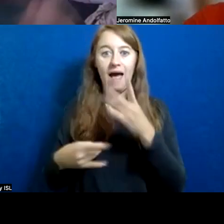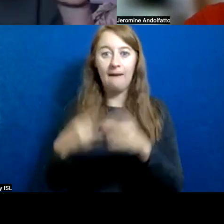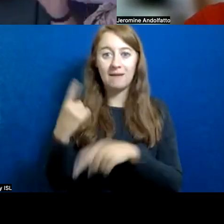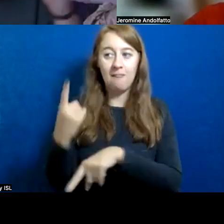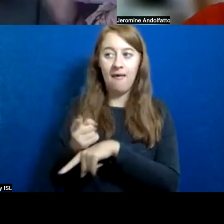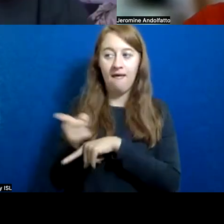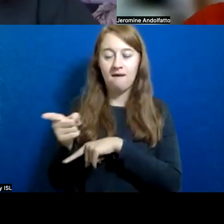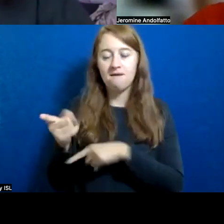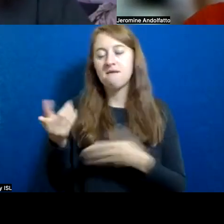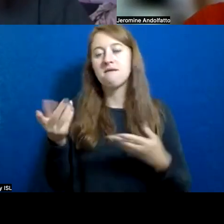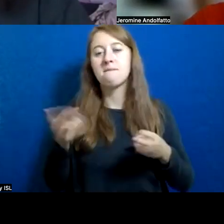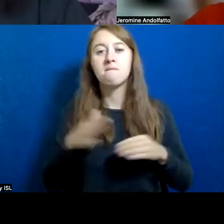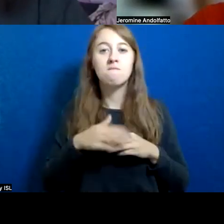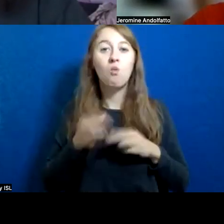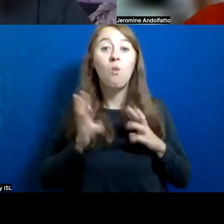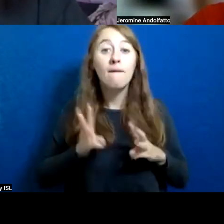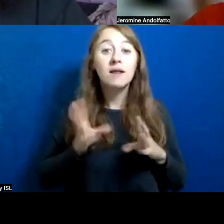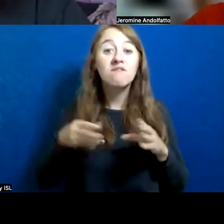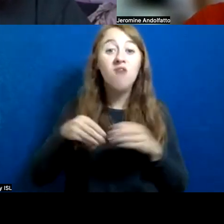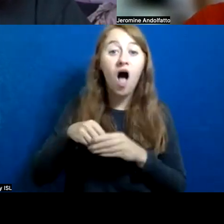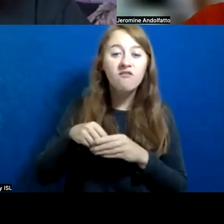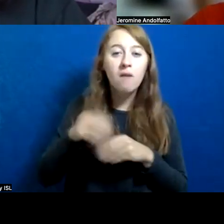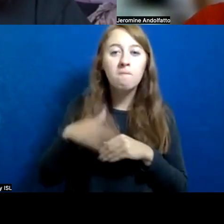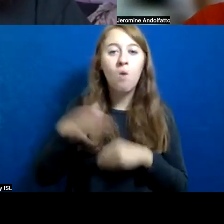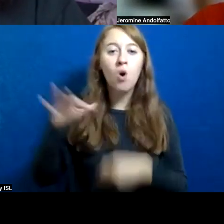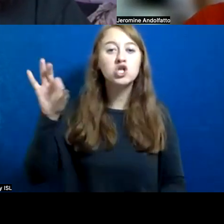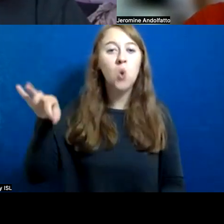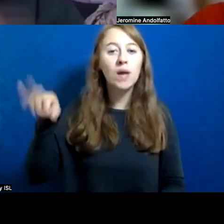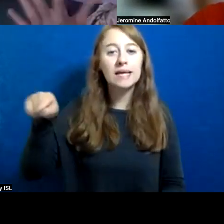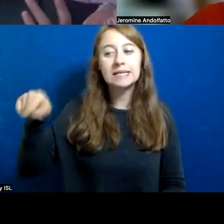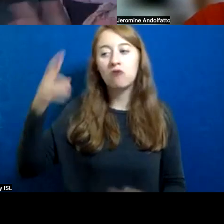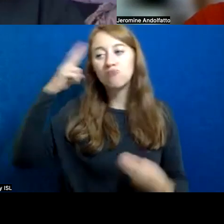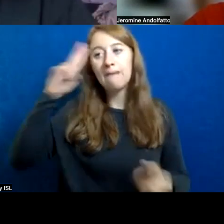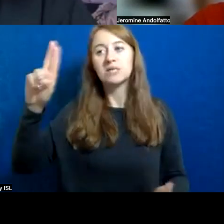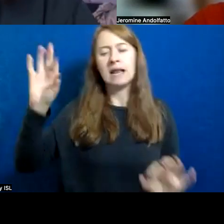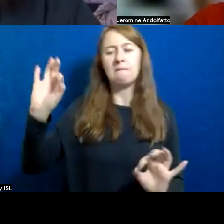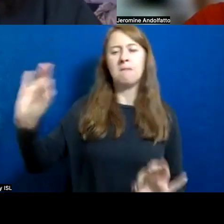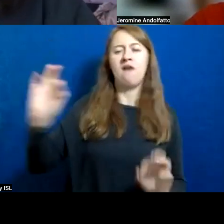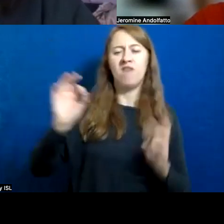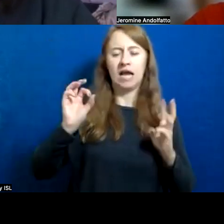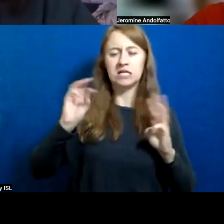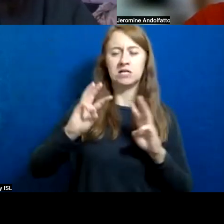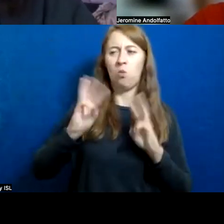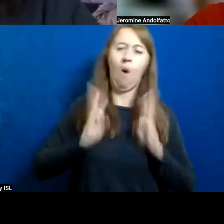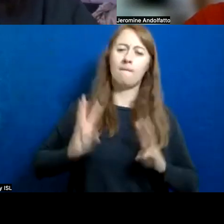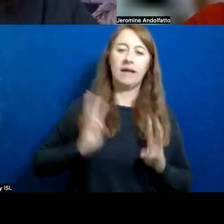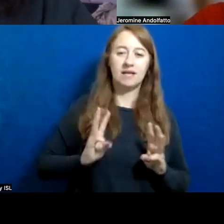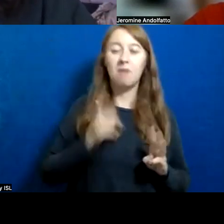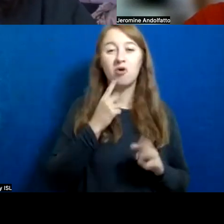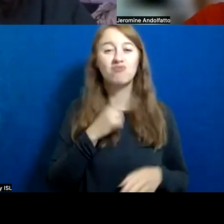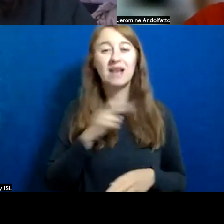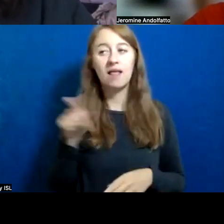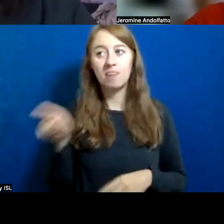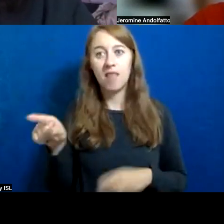representing their ideal woman, if that makes sense. They have to perform their gender in a specific way